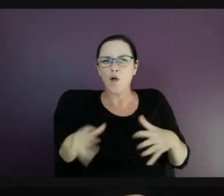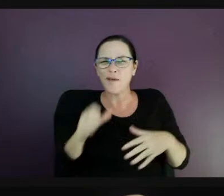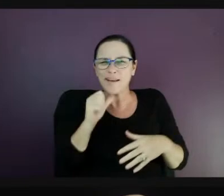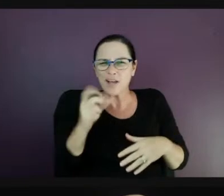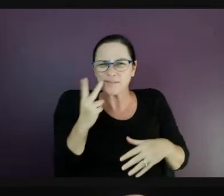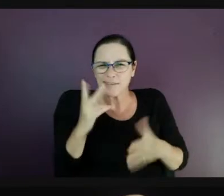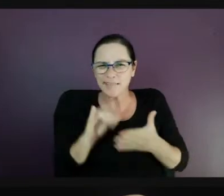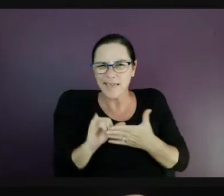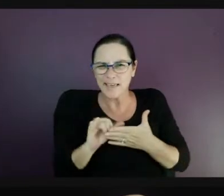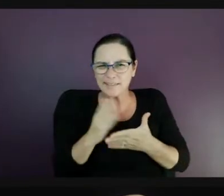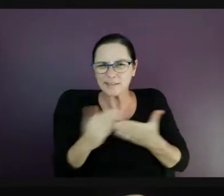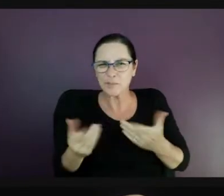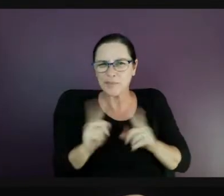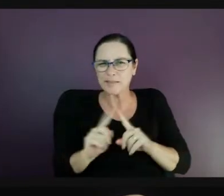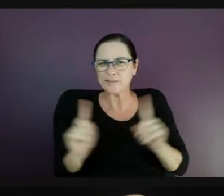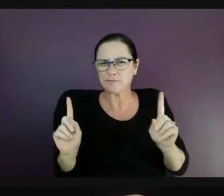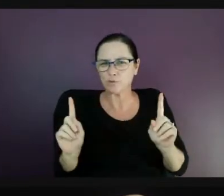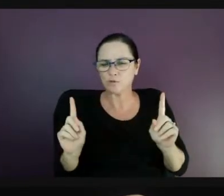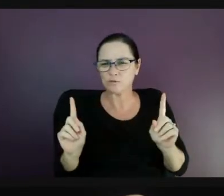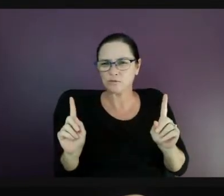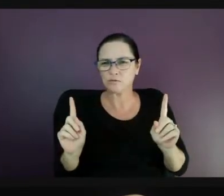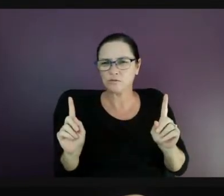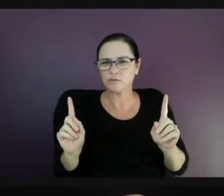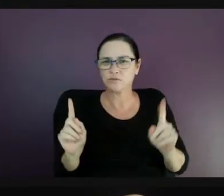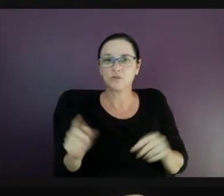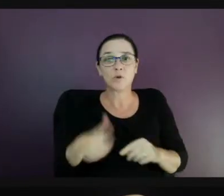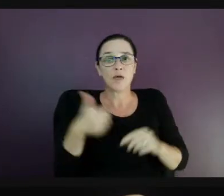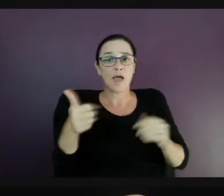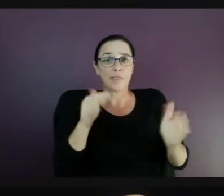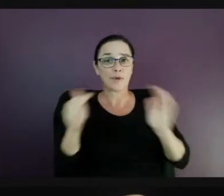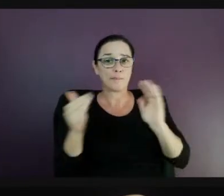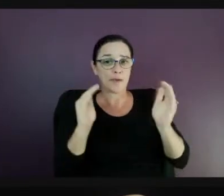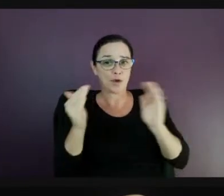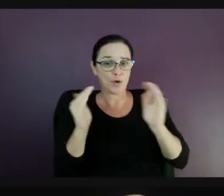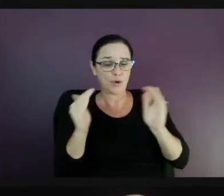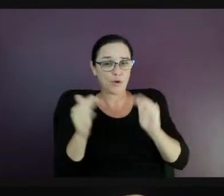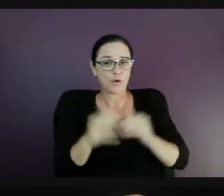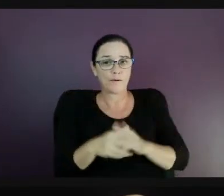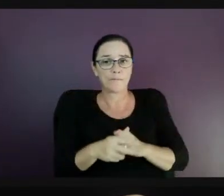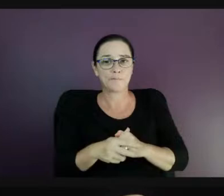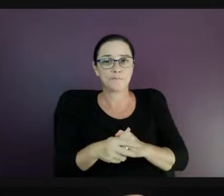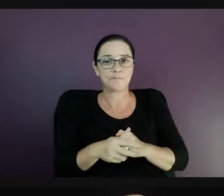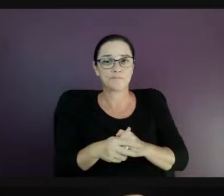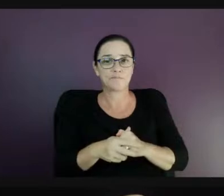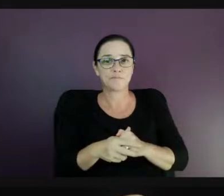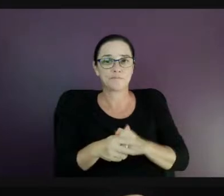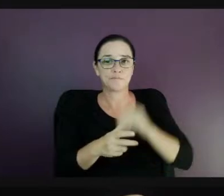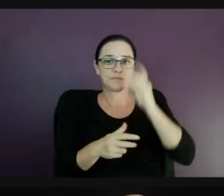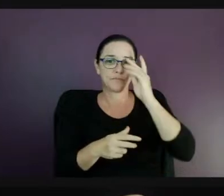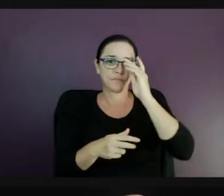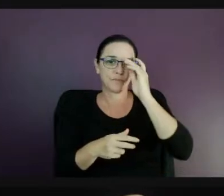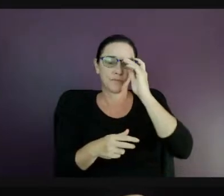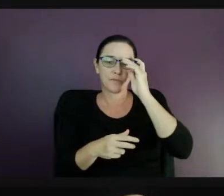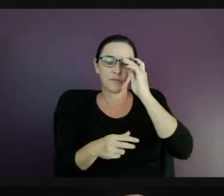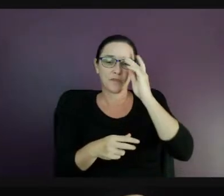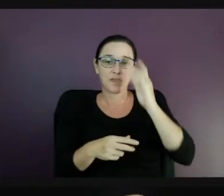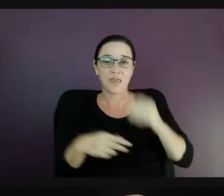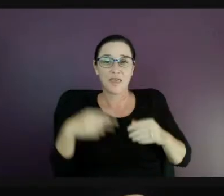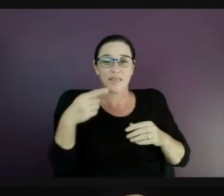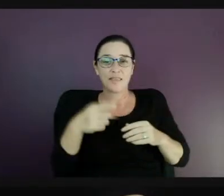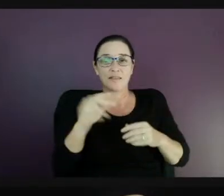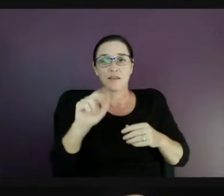different. And so as another point of comparison, here is a period back in August of